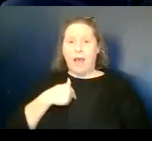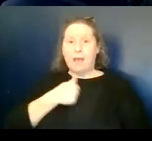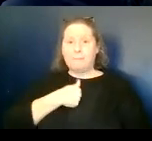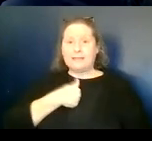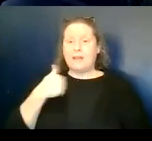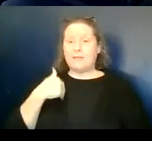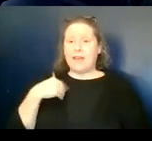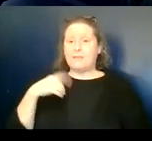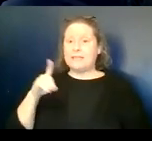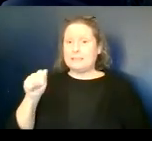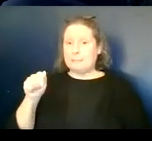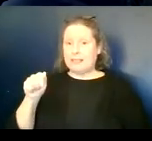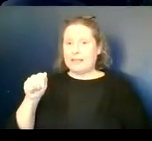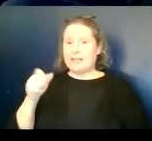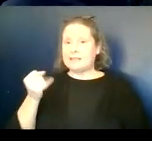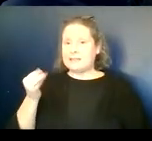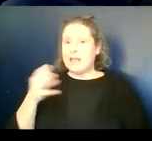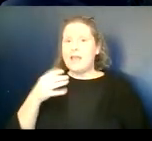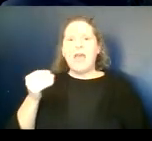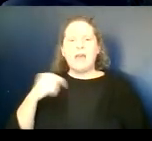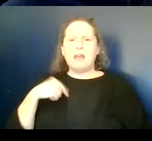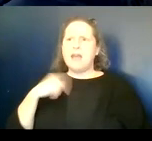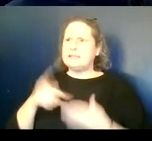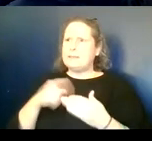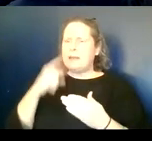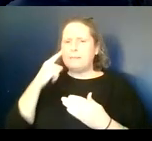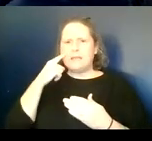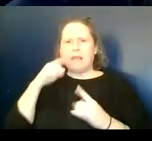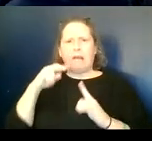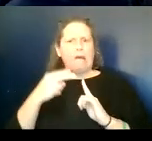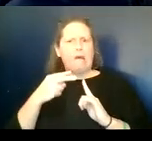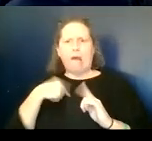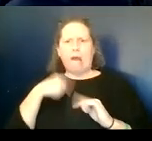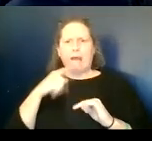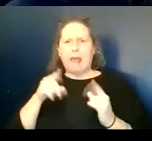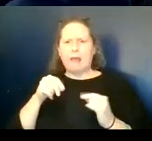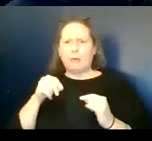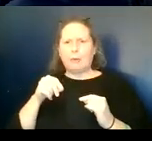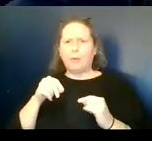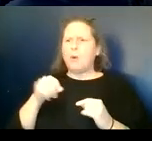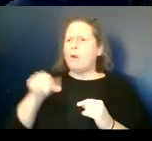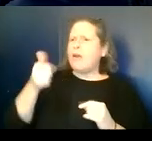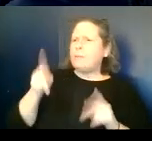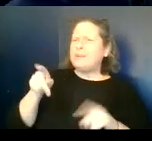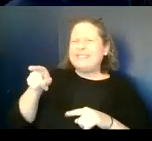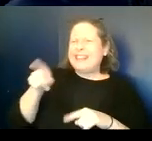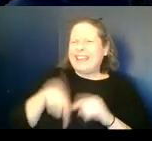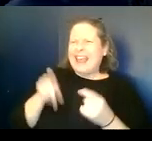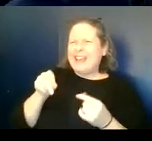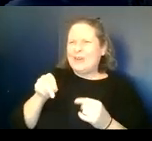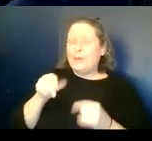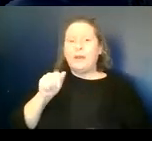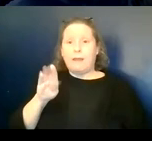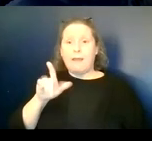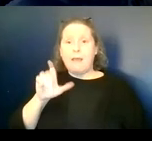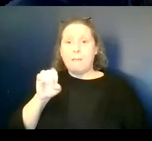or maybe some projections of what I think another person can or can't do. And I think the reason I say this is that none